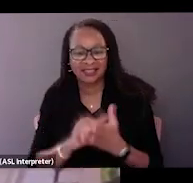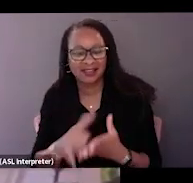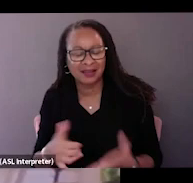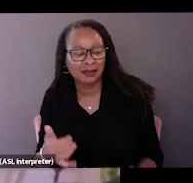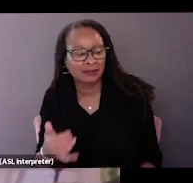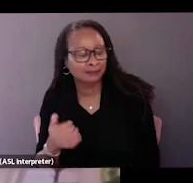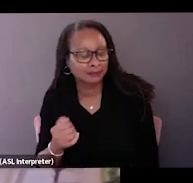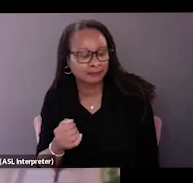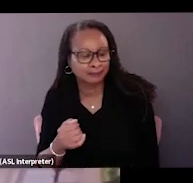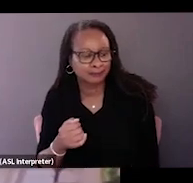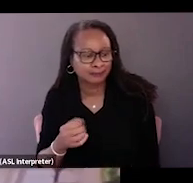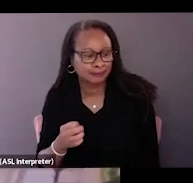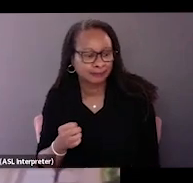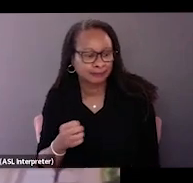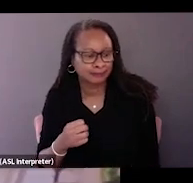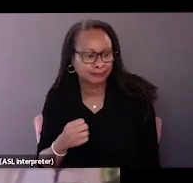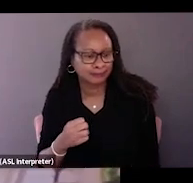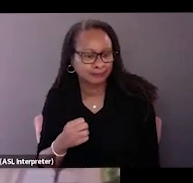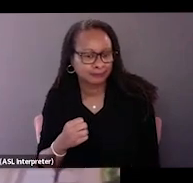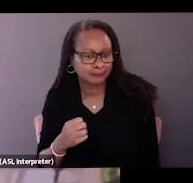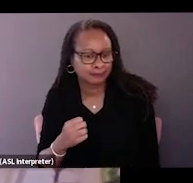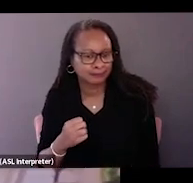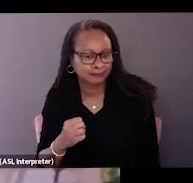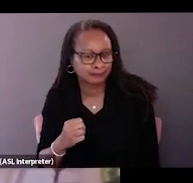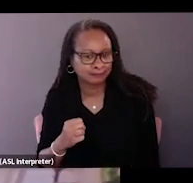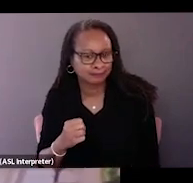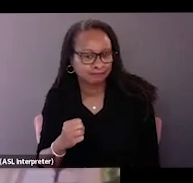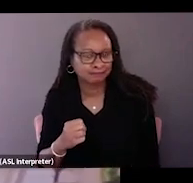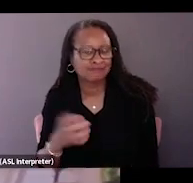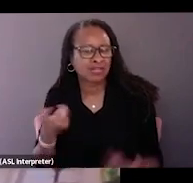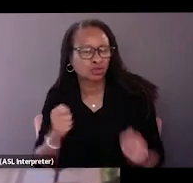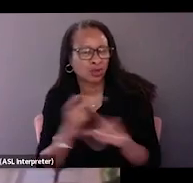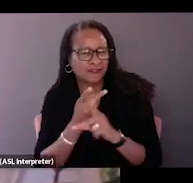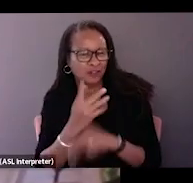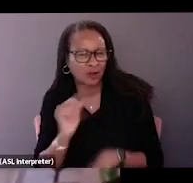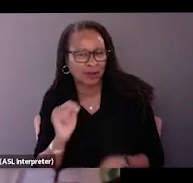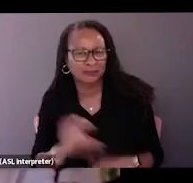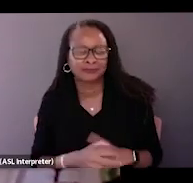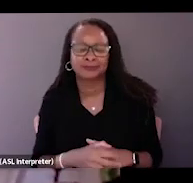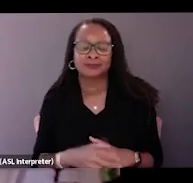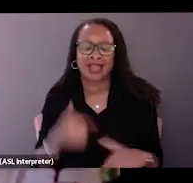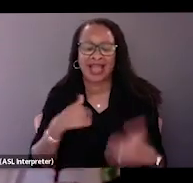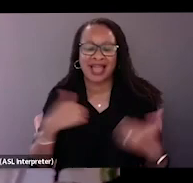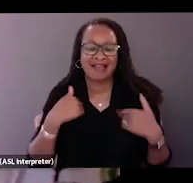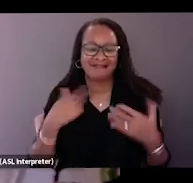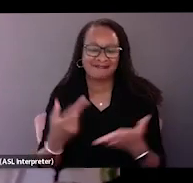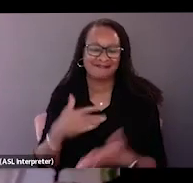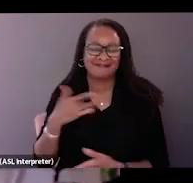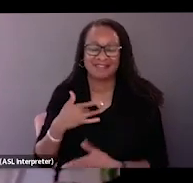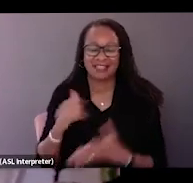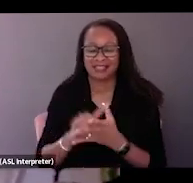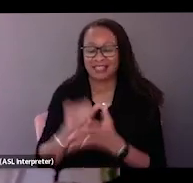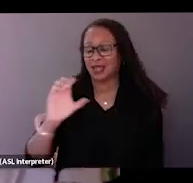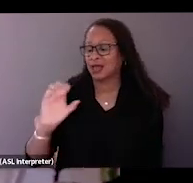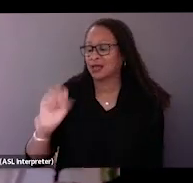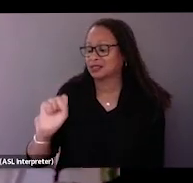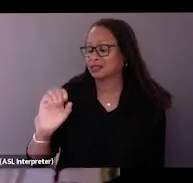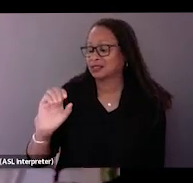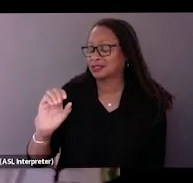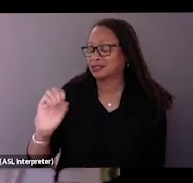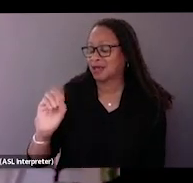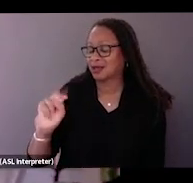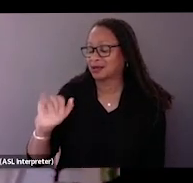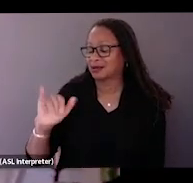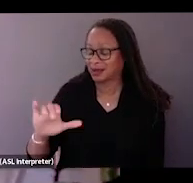that I mean, I'm trying to figure this out, but I have this feeling that sonic insecurity